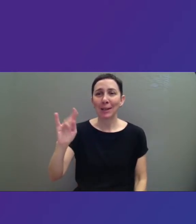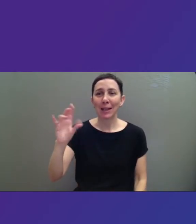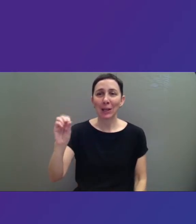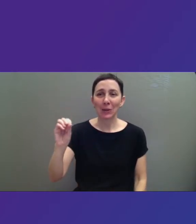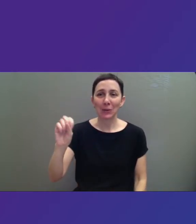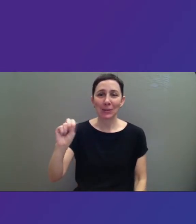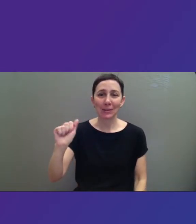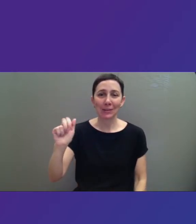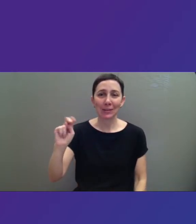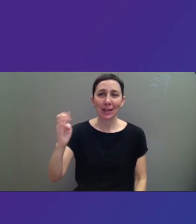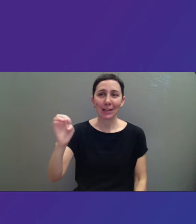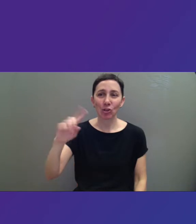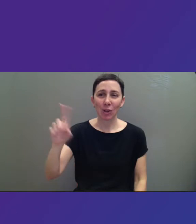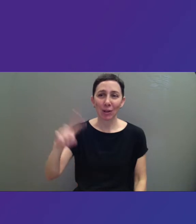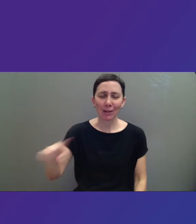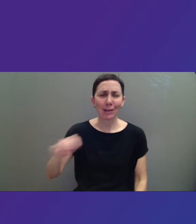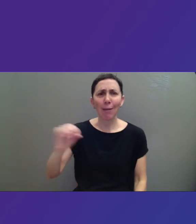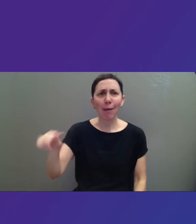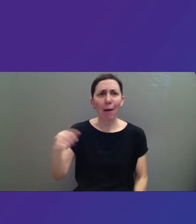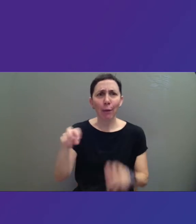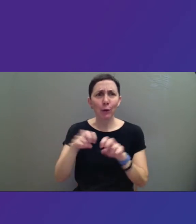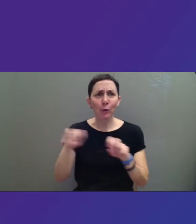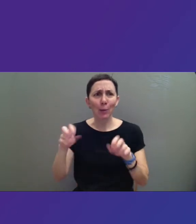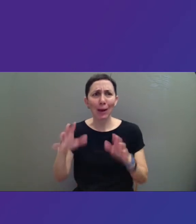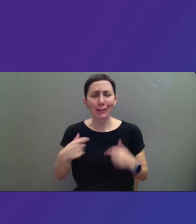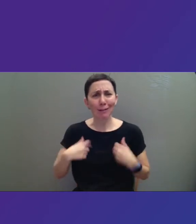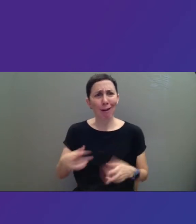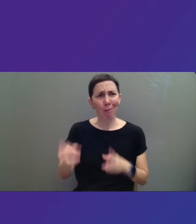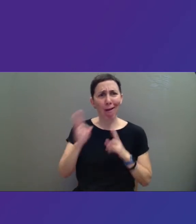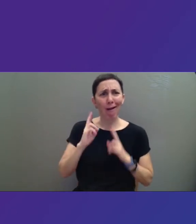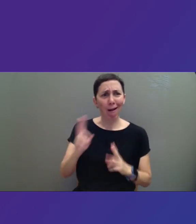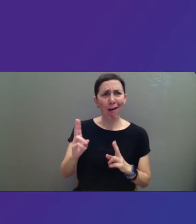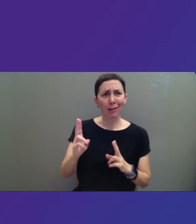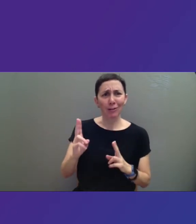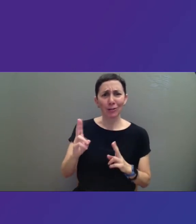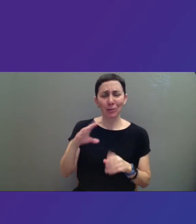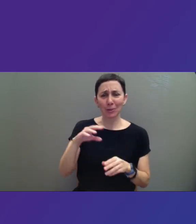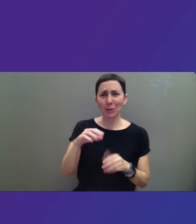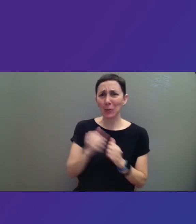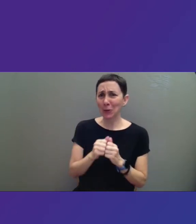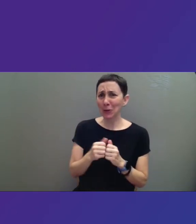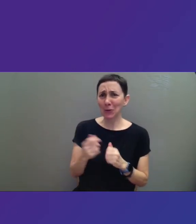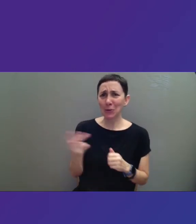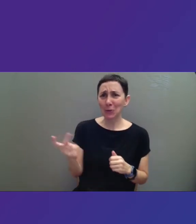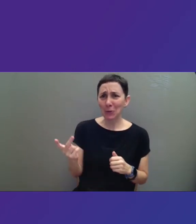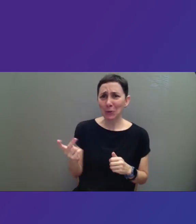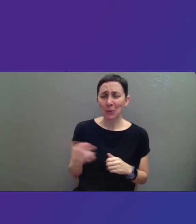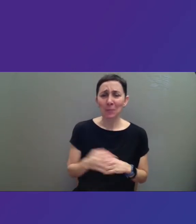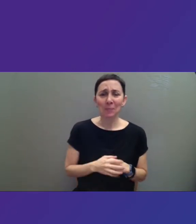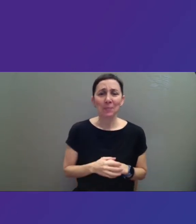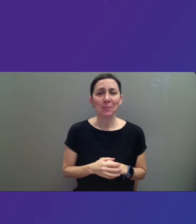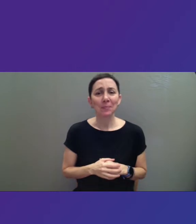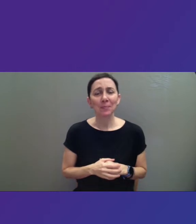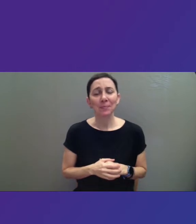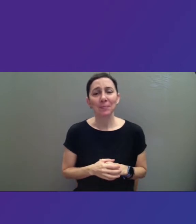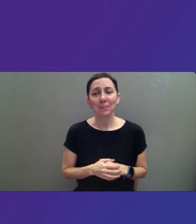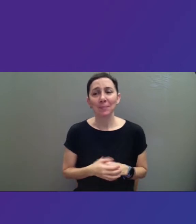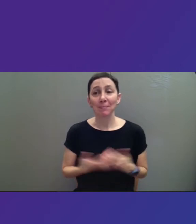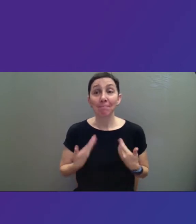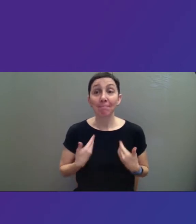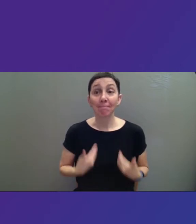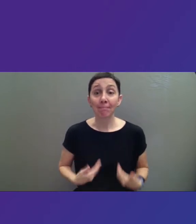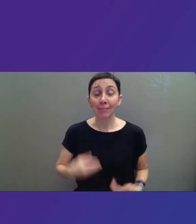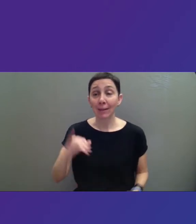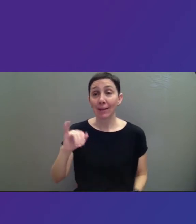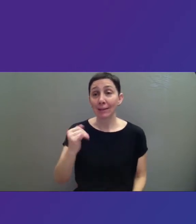to thank the co-panelists. I'm really honored to be in this amazing company today. So I am